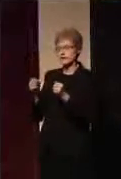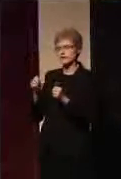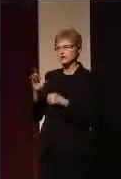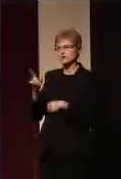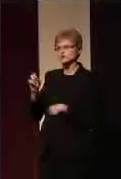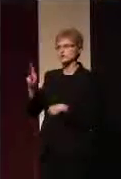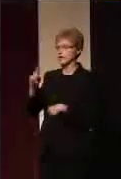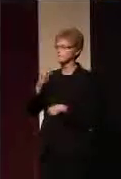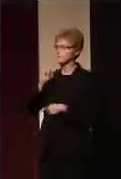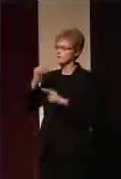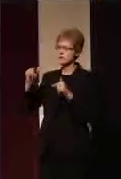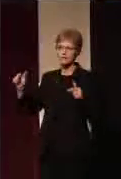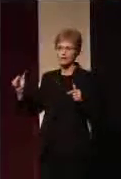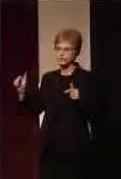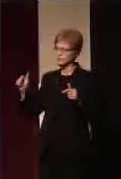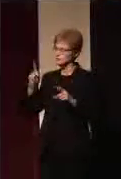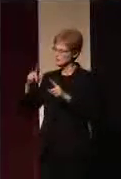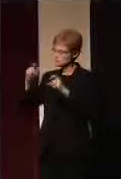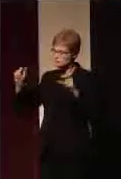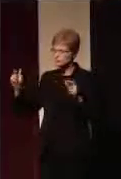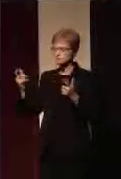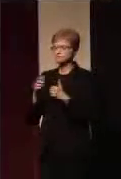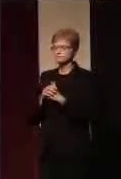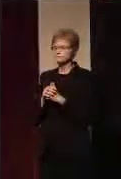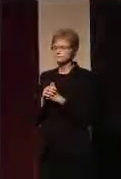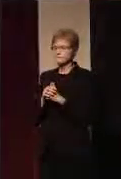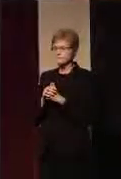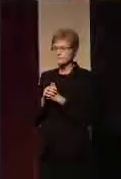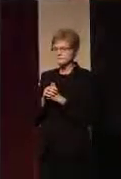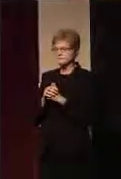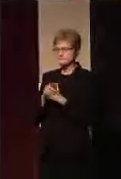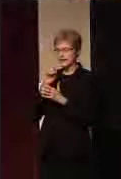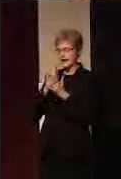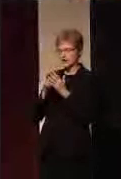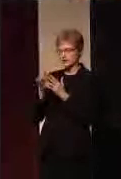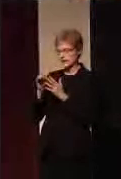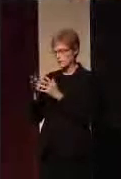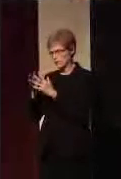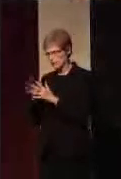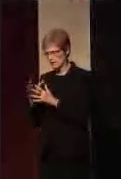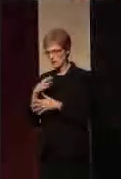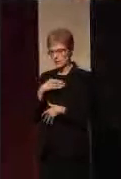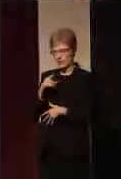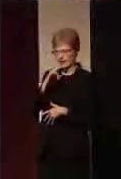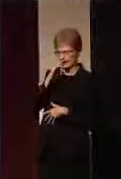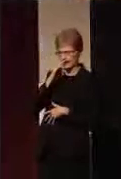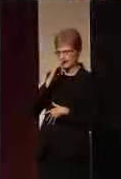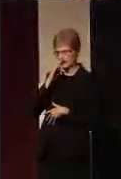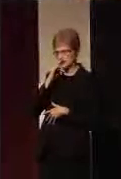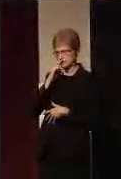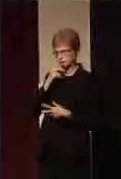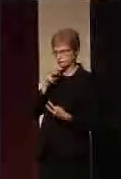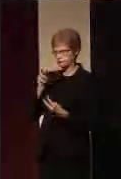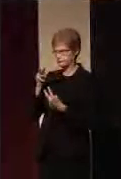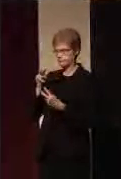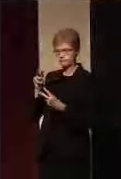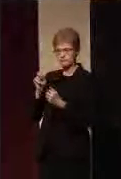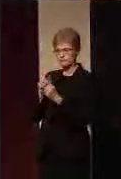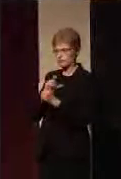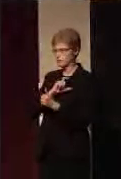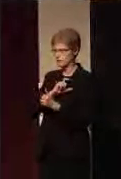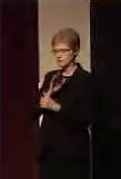is a very diverse community. And I notice that neither the African-American nor the white kids make any eye contact with the